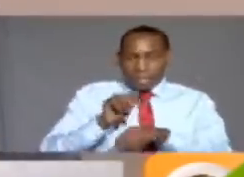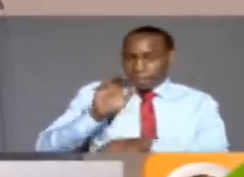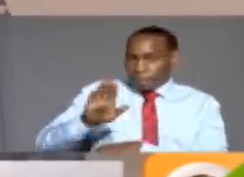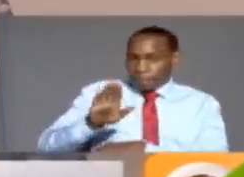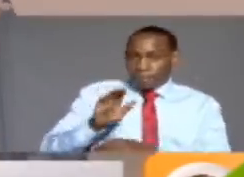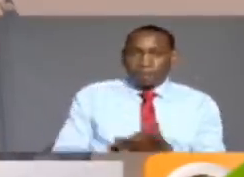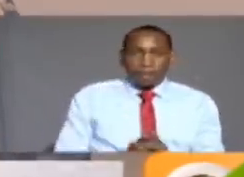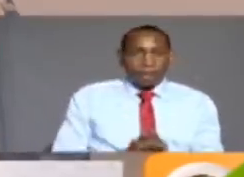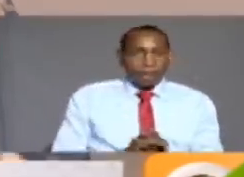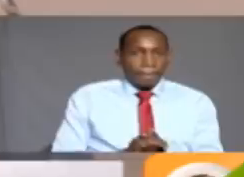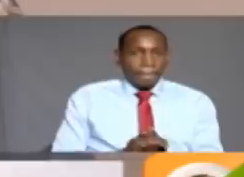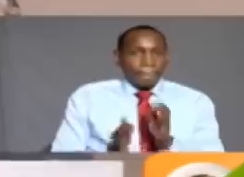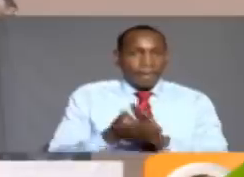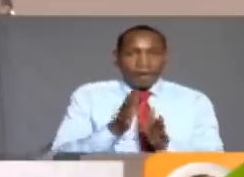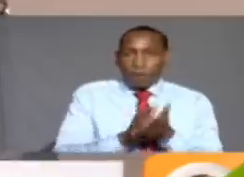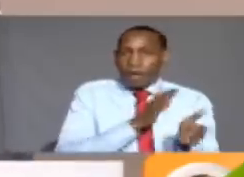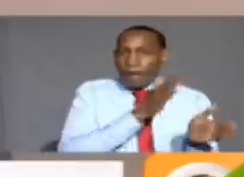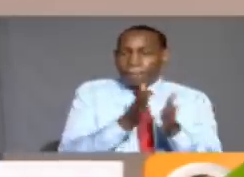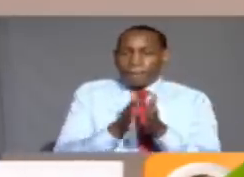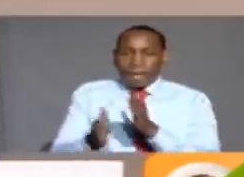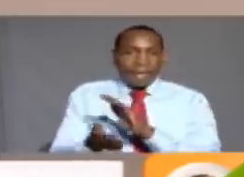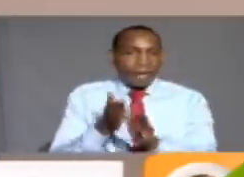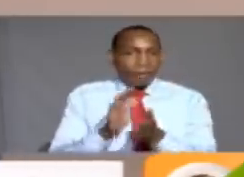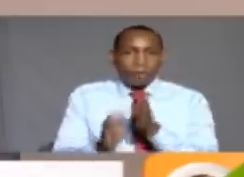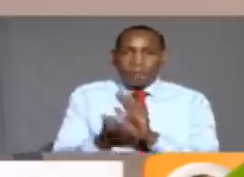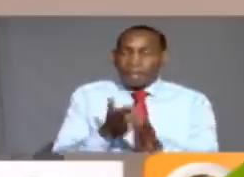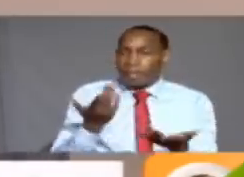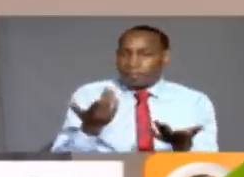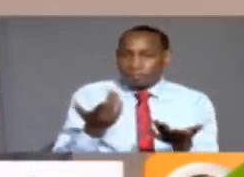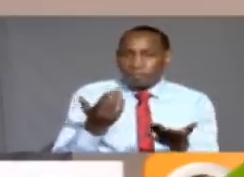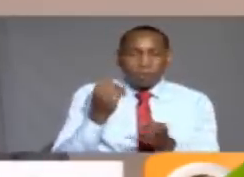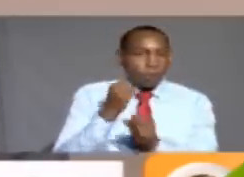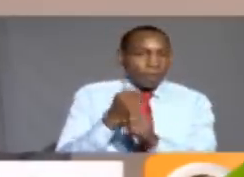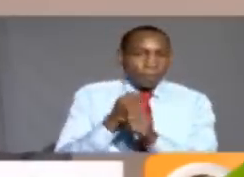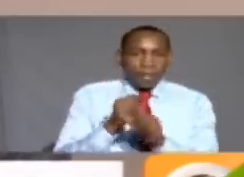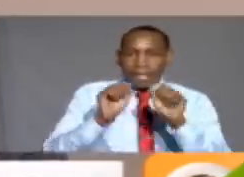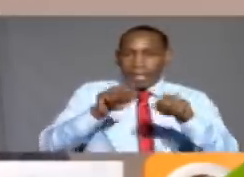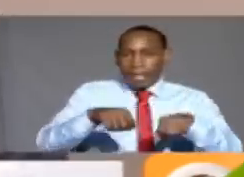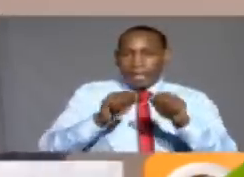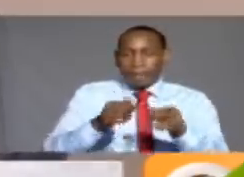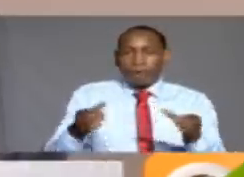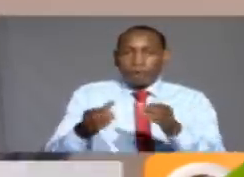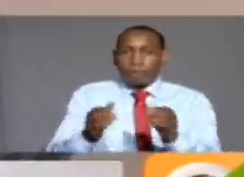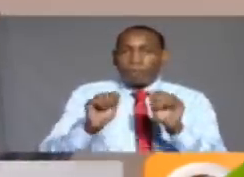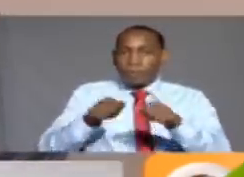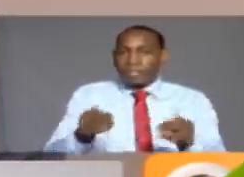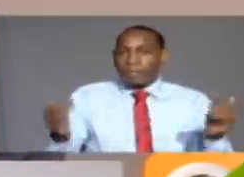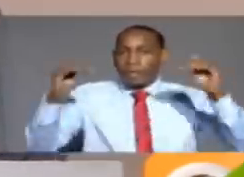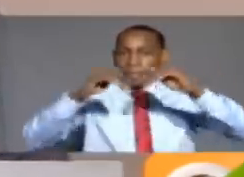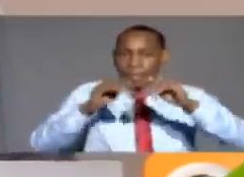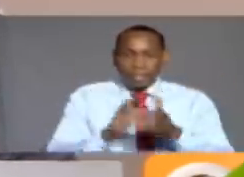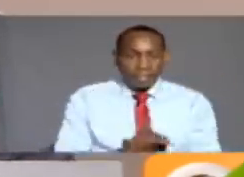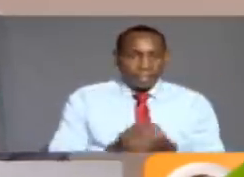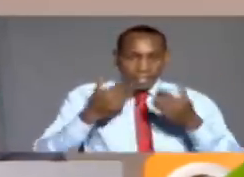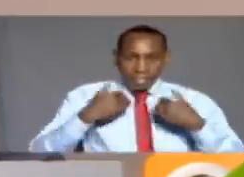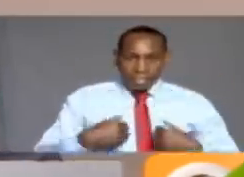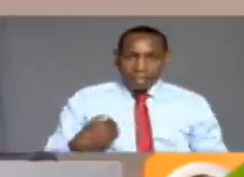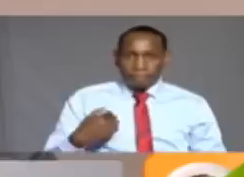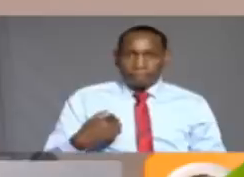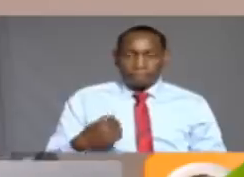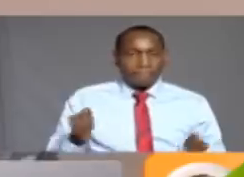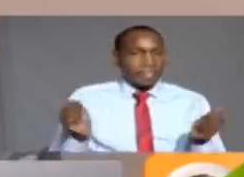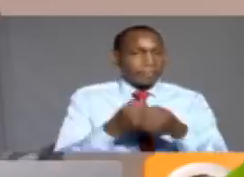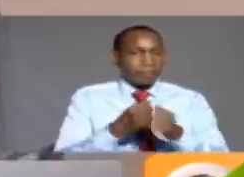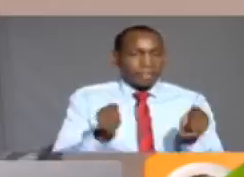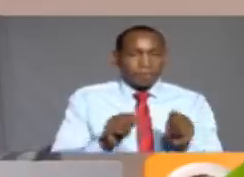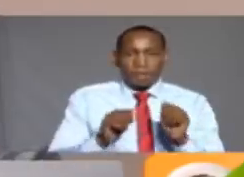there, there was no planning, there was nothing being done to enable the party to meet. I cannot myself, I wish